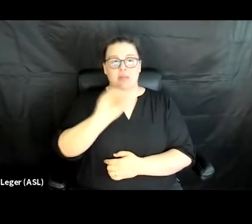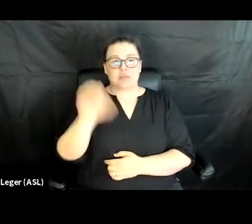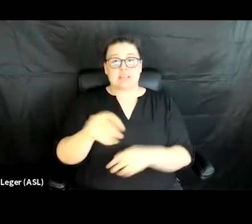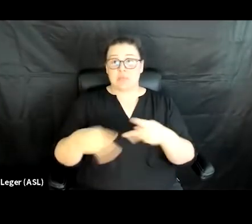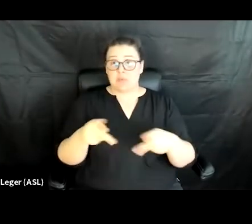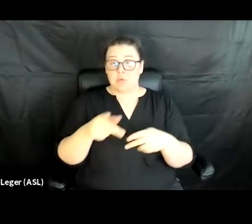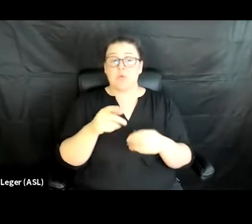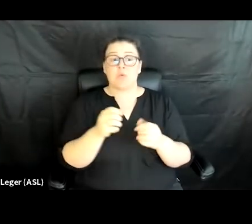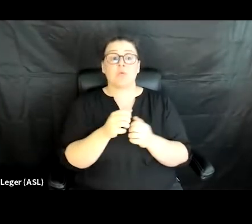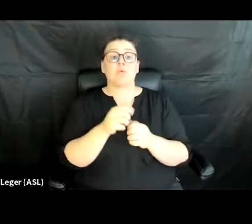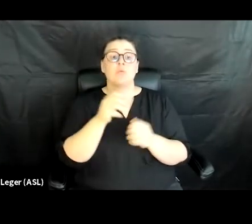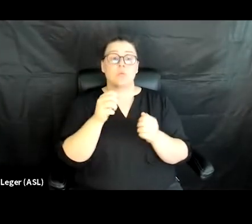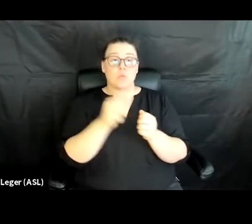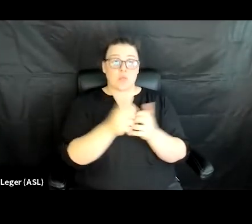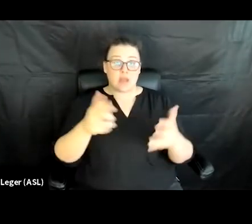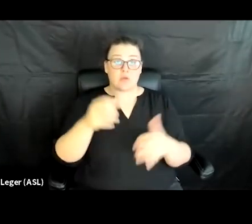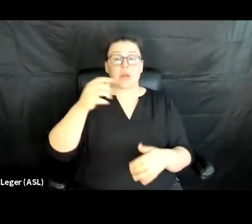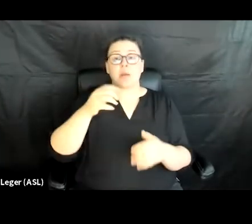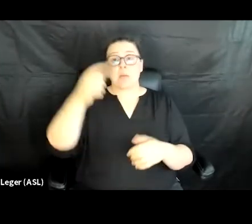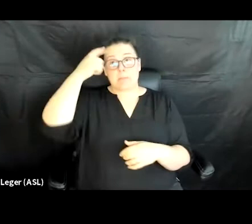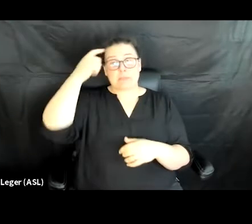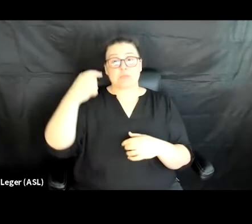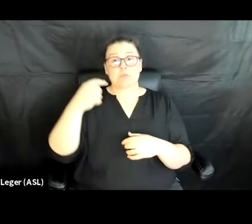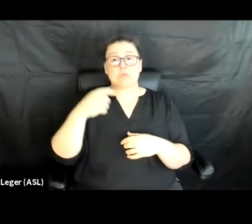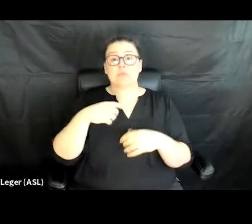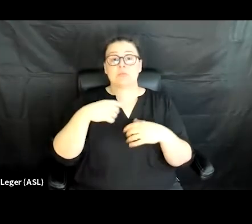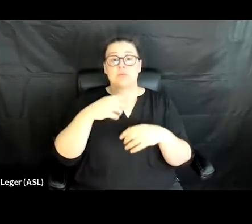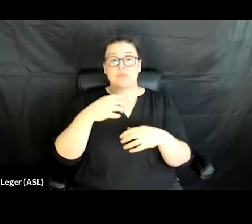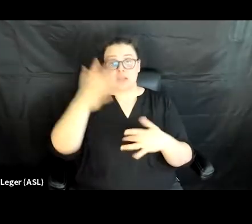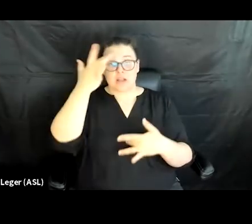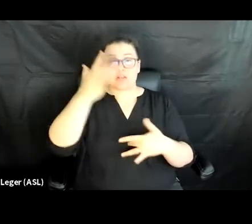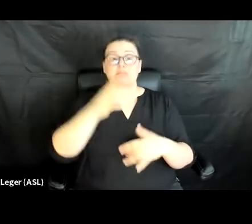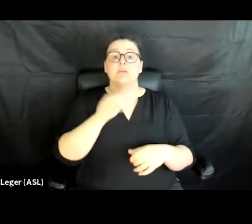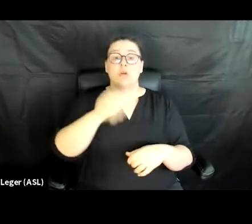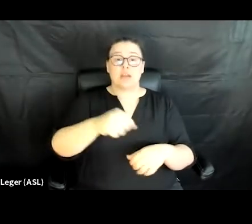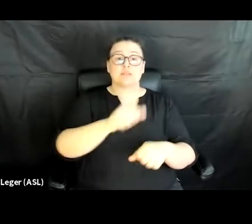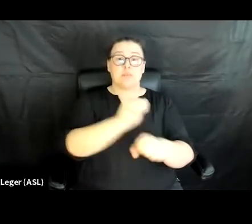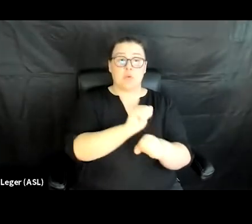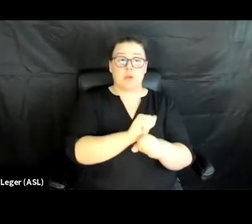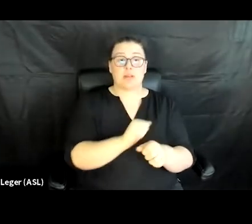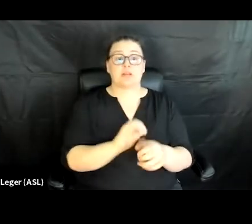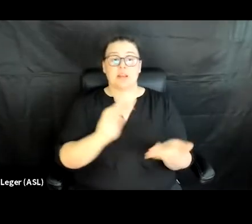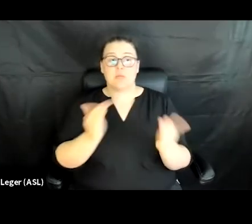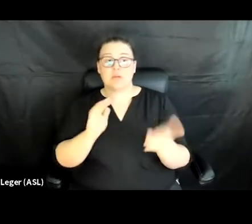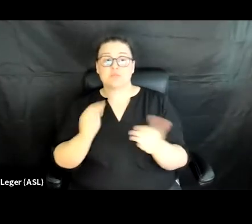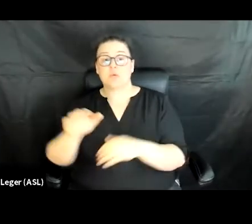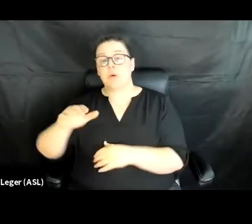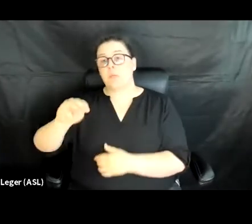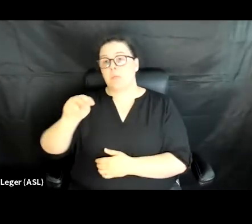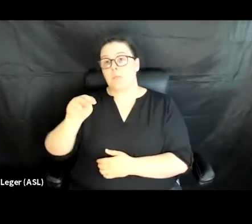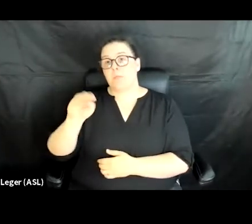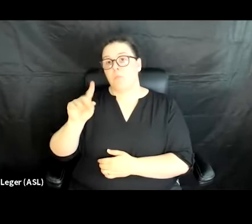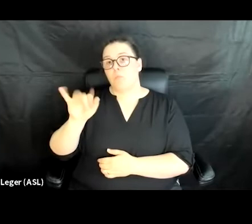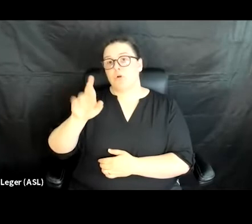to 62.7% of people with a moderate mental illness. That's about a 13 percentage point difference. Next slide, please.